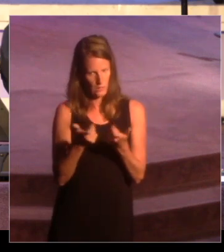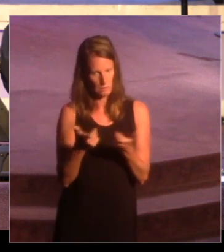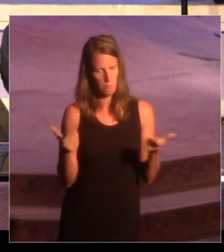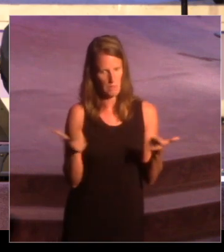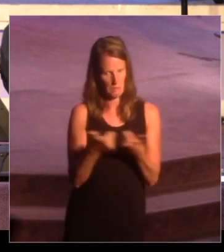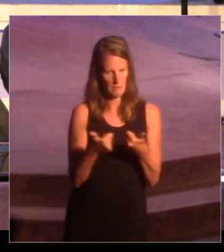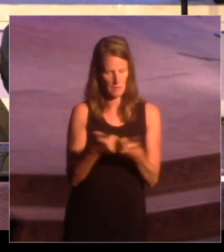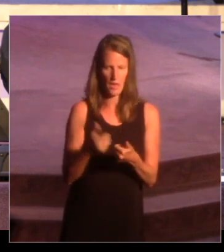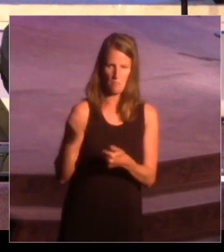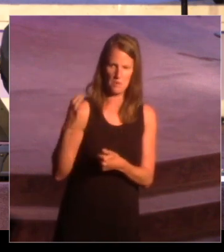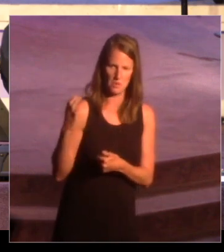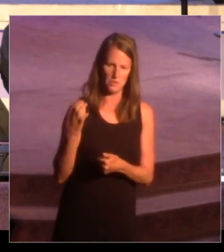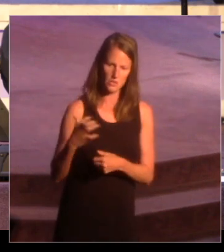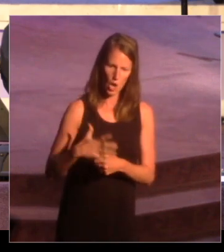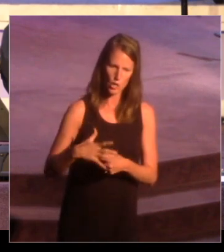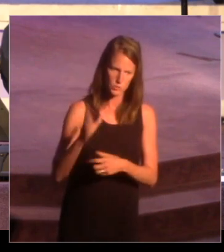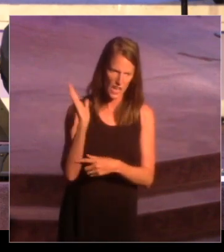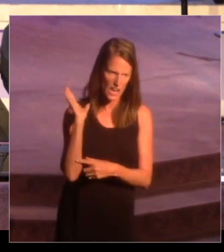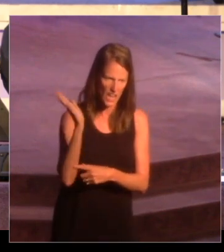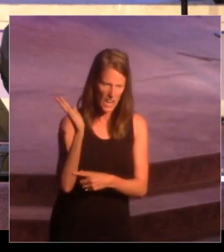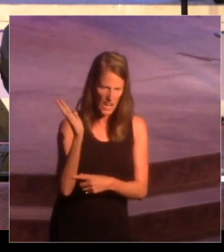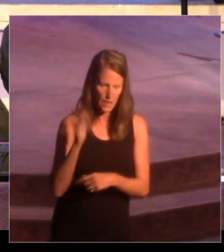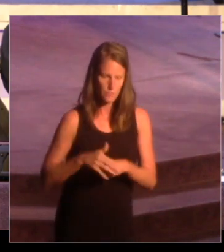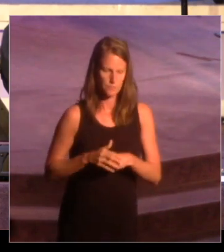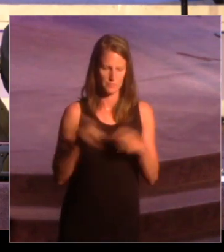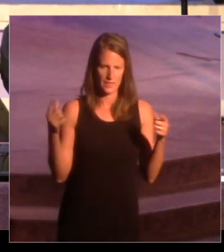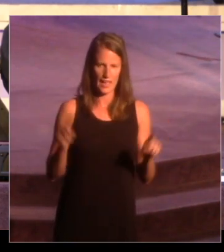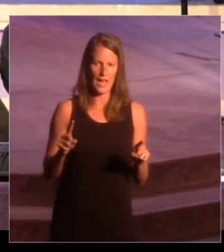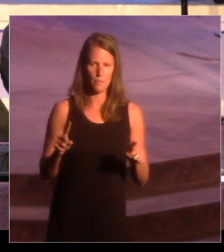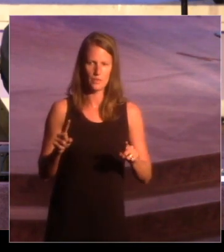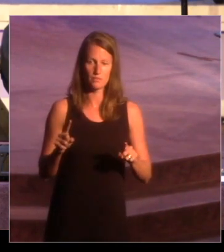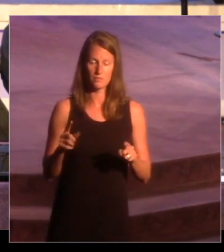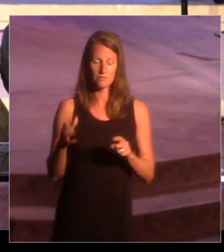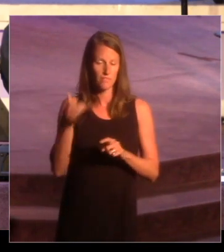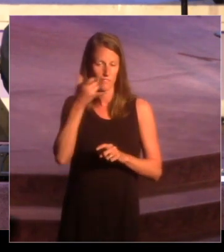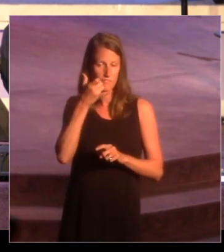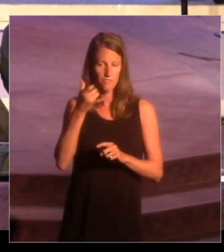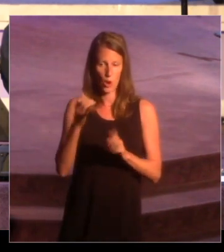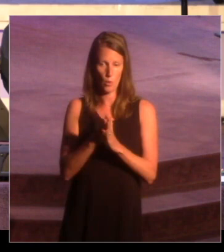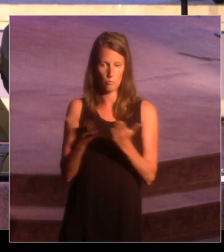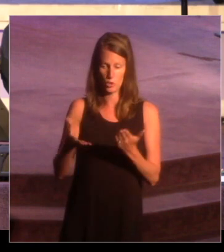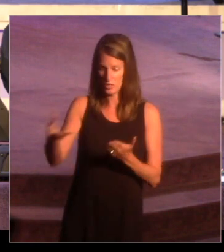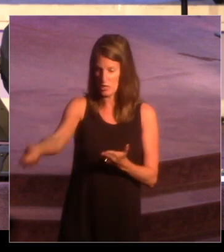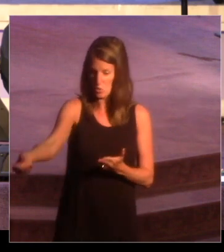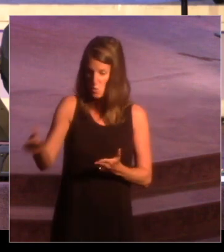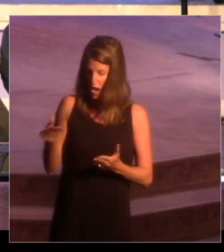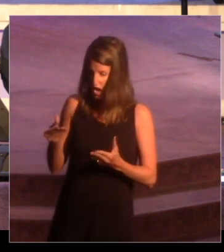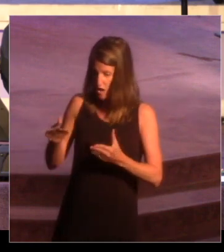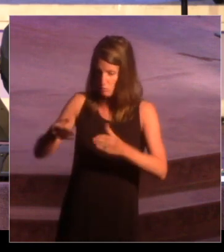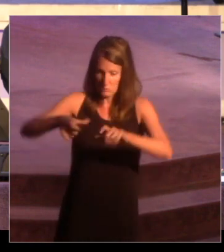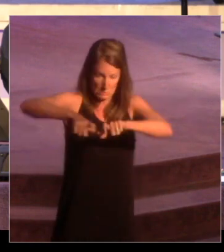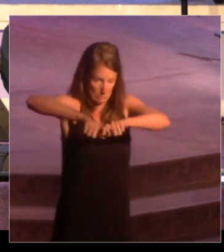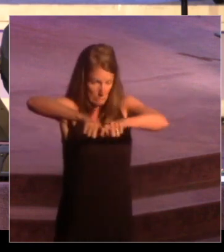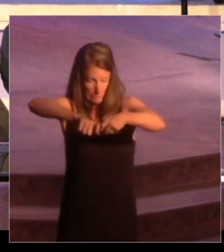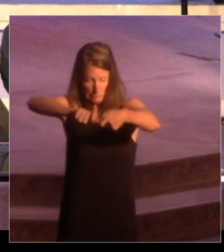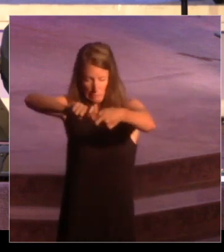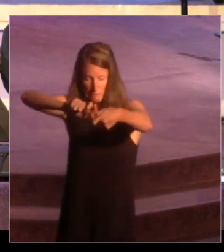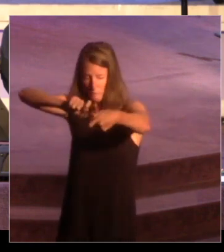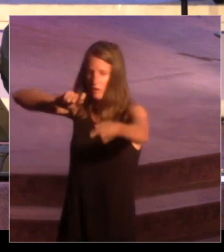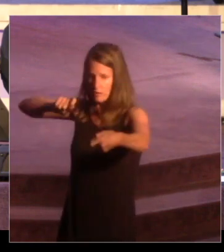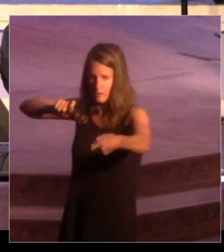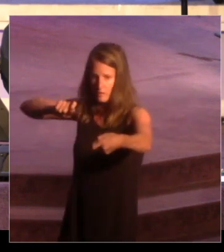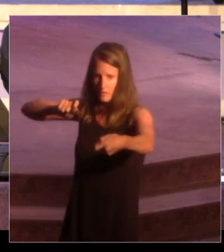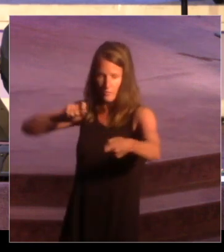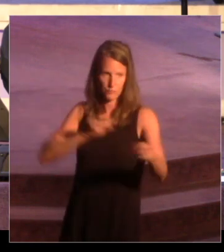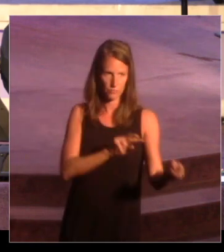game, he's giving the talk, he's getting them pumped up. All of a sudden, he grabs a phone book and he rips it in half with his bare hands.